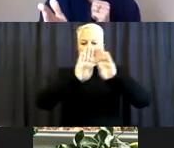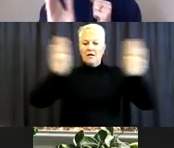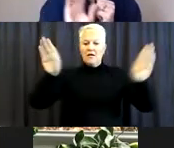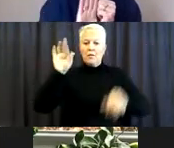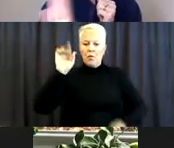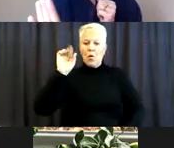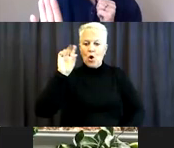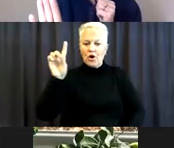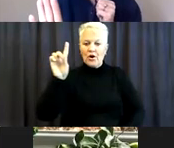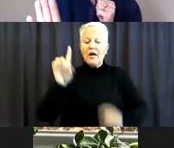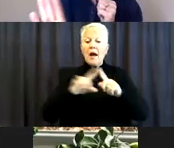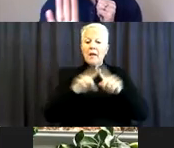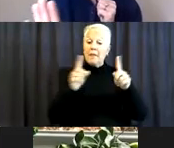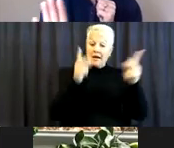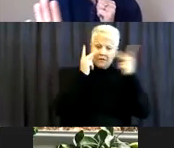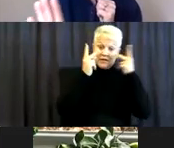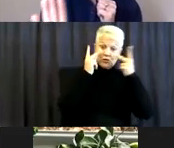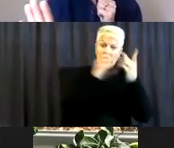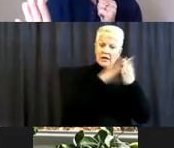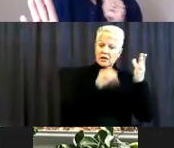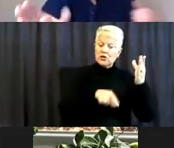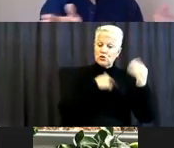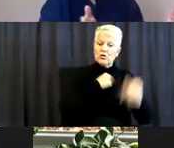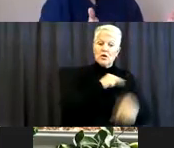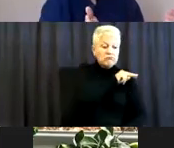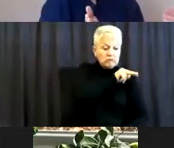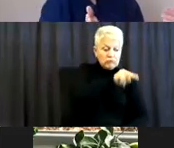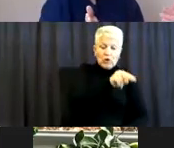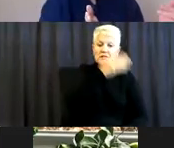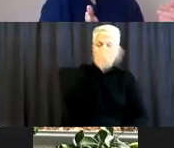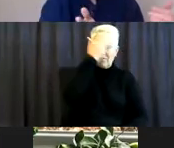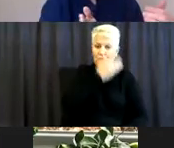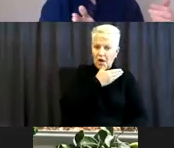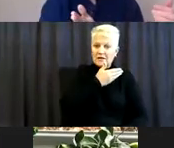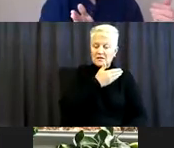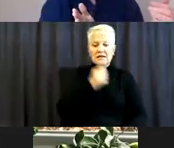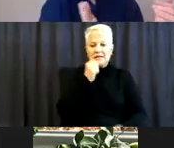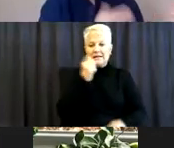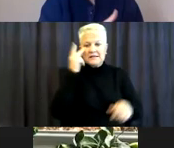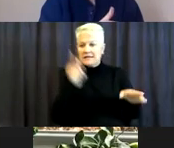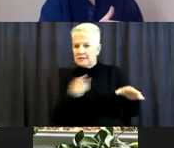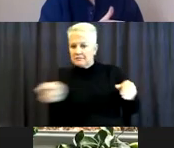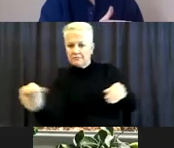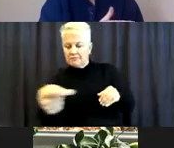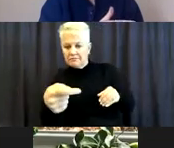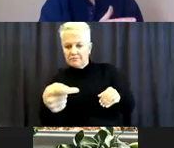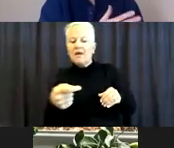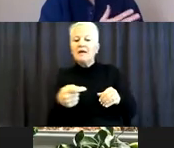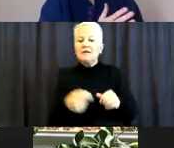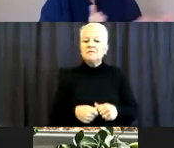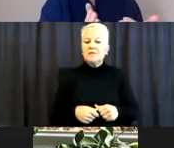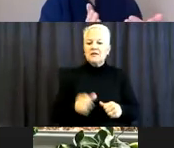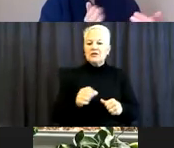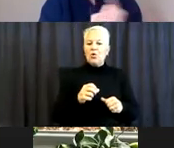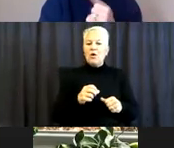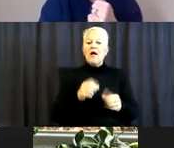board, but visually the student is approaching that that area from the last slide that you've seen. So looking